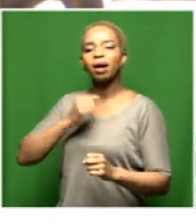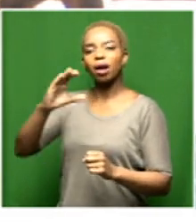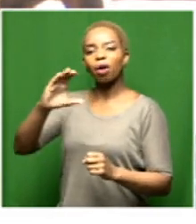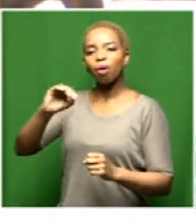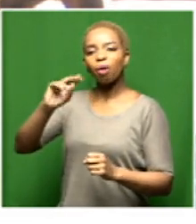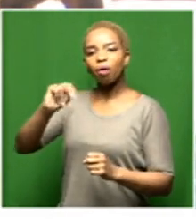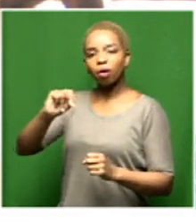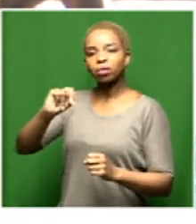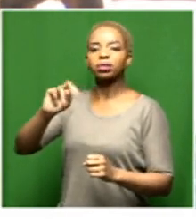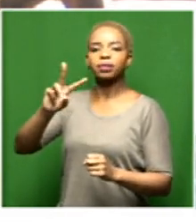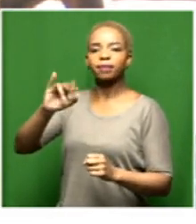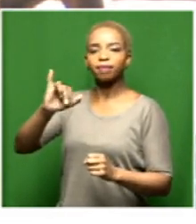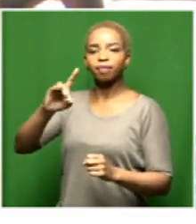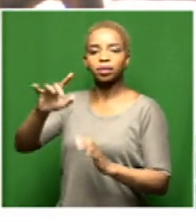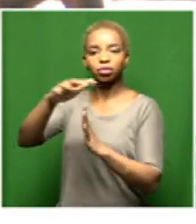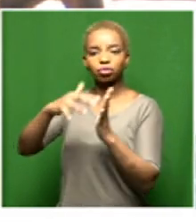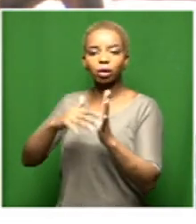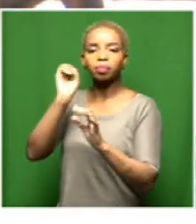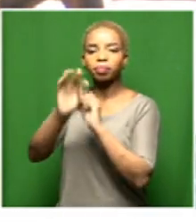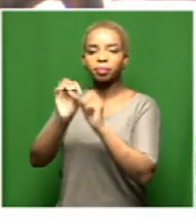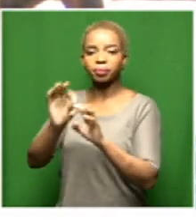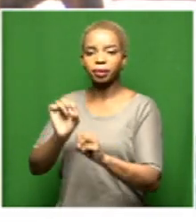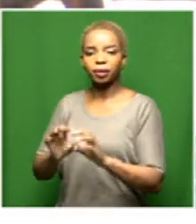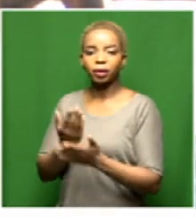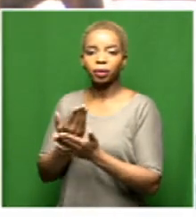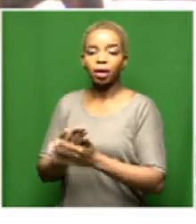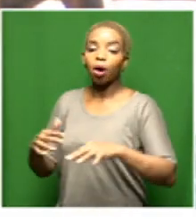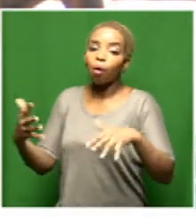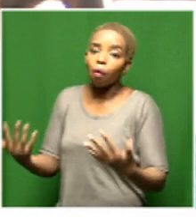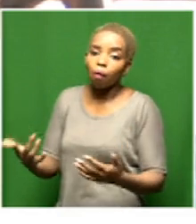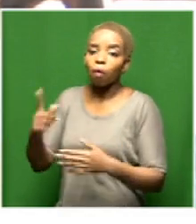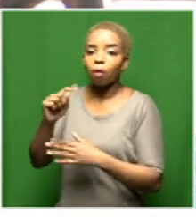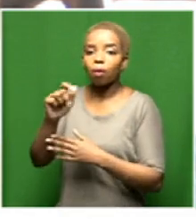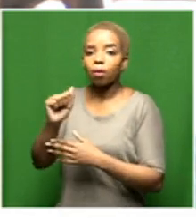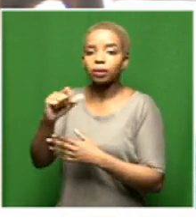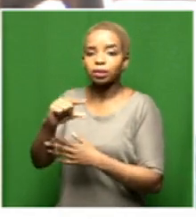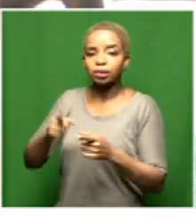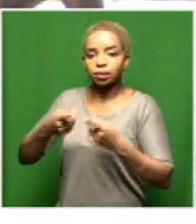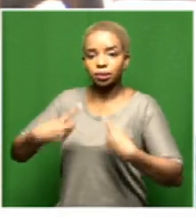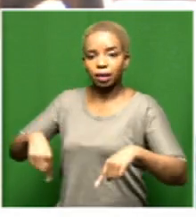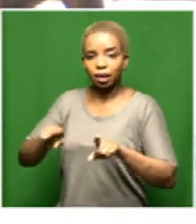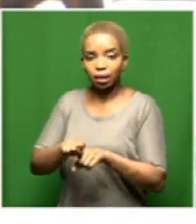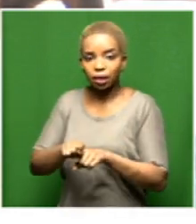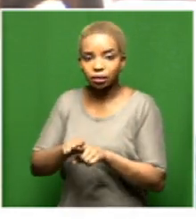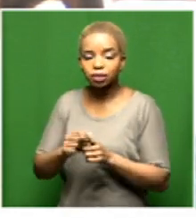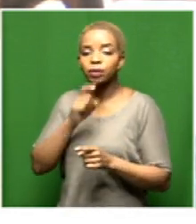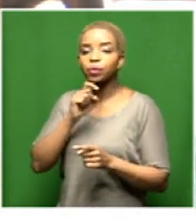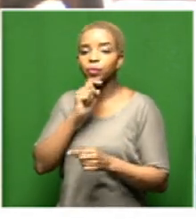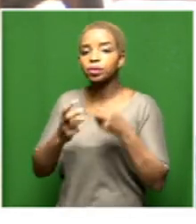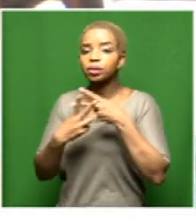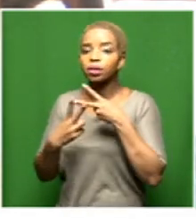onto the website. Or, as I said, just tag us at We the People SA or at Constitution Hill using the